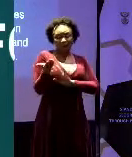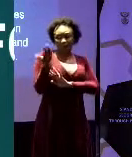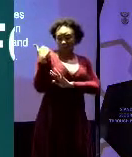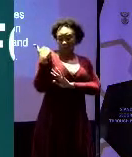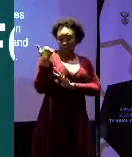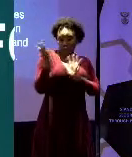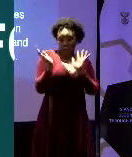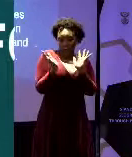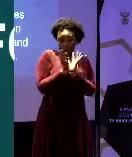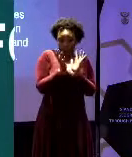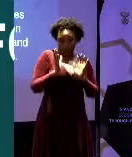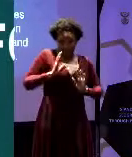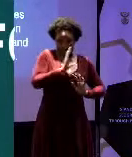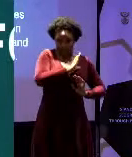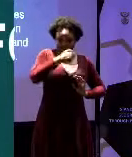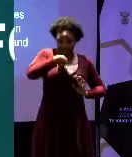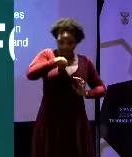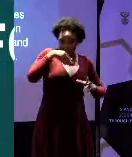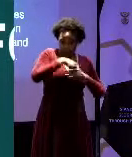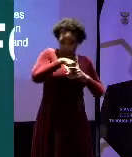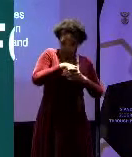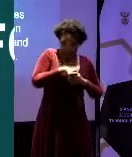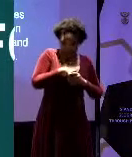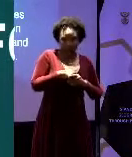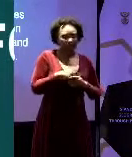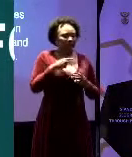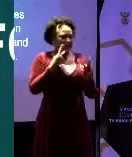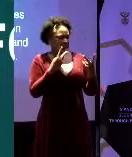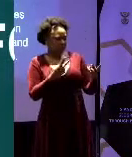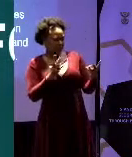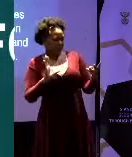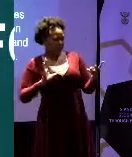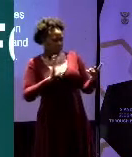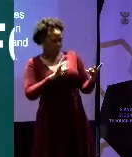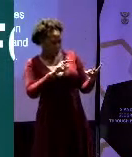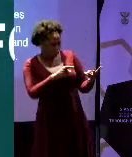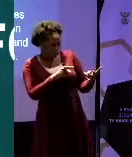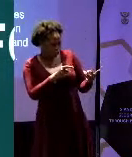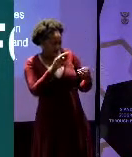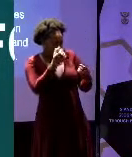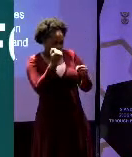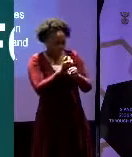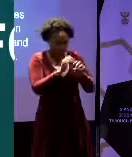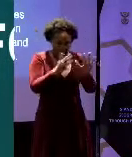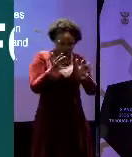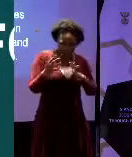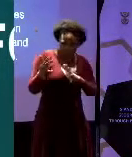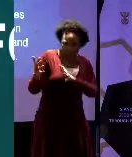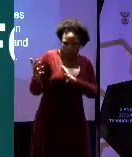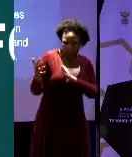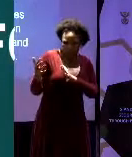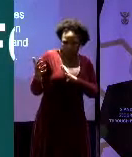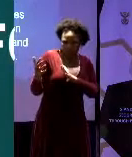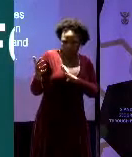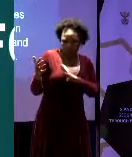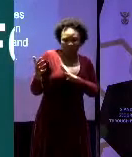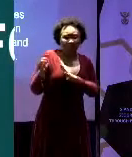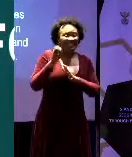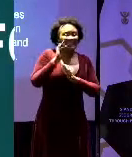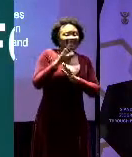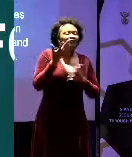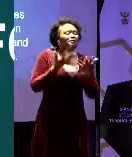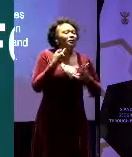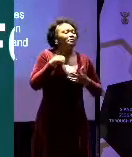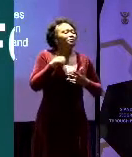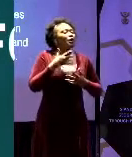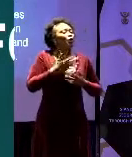committee, having seen how the committee has functioned well or not too well, if I were to